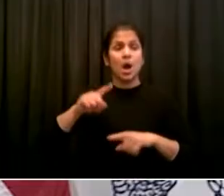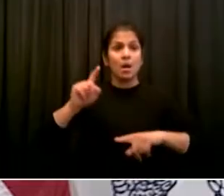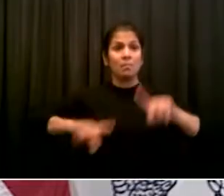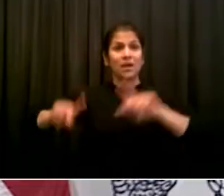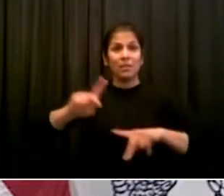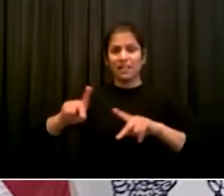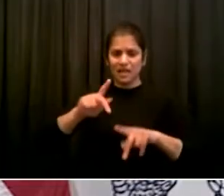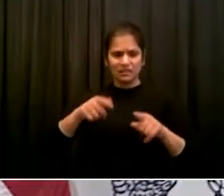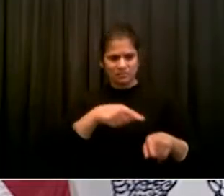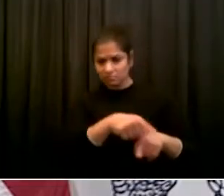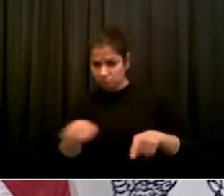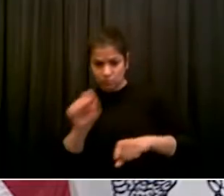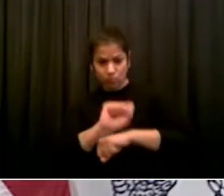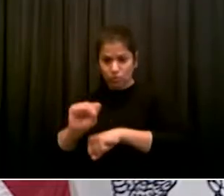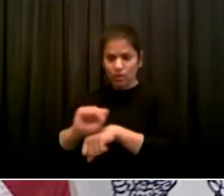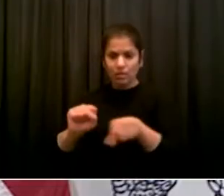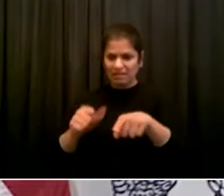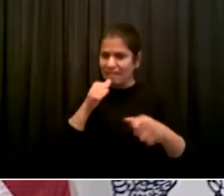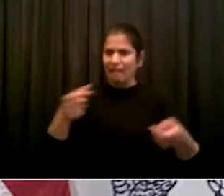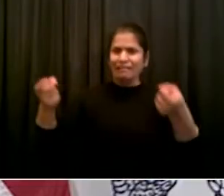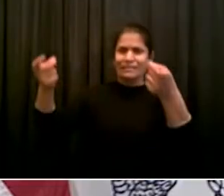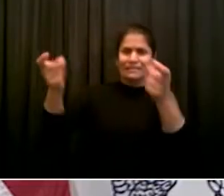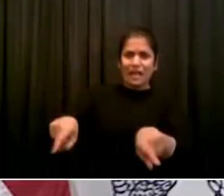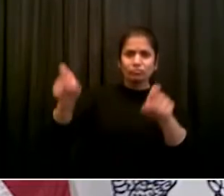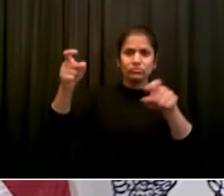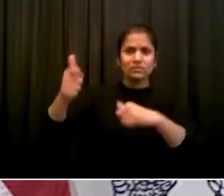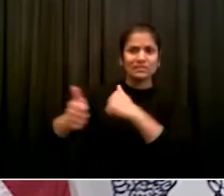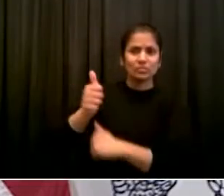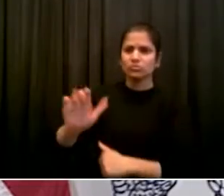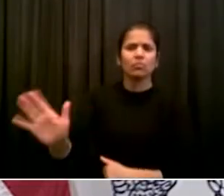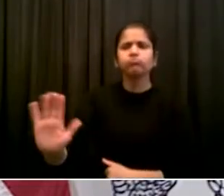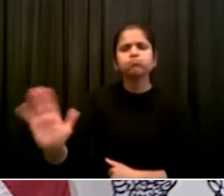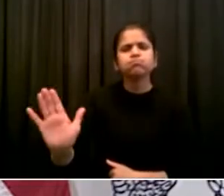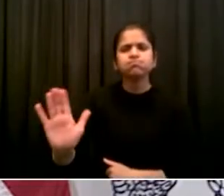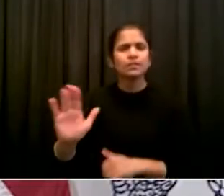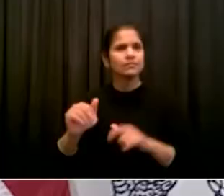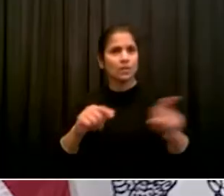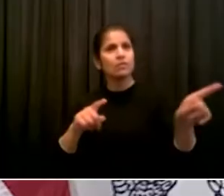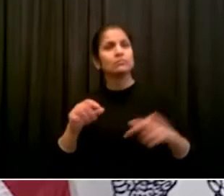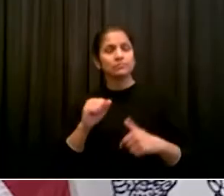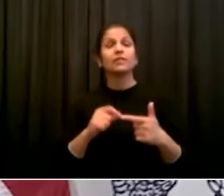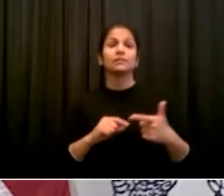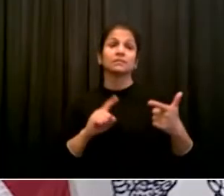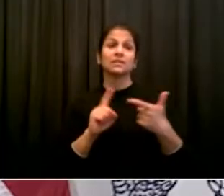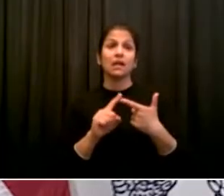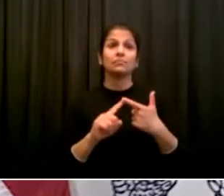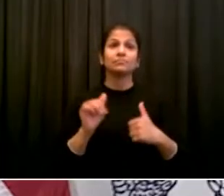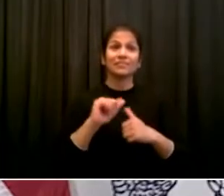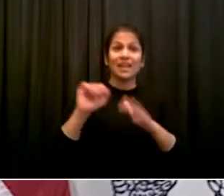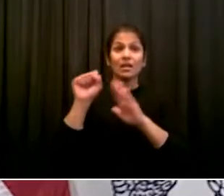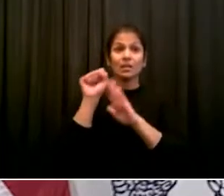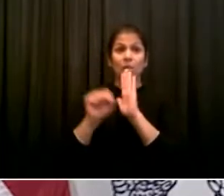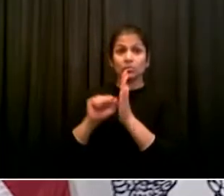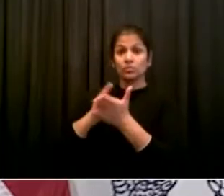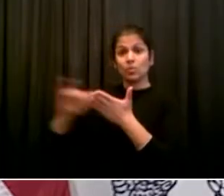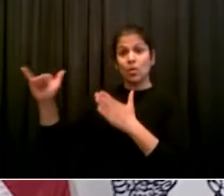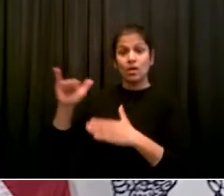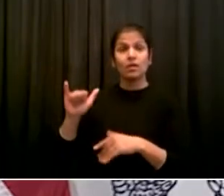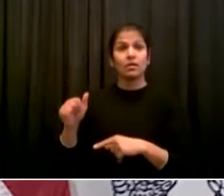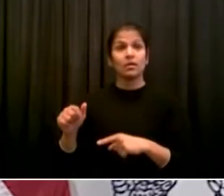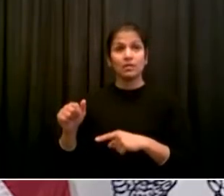city. Number 2, we're calling upon the state of New York to help us to address an outstanding